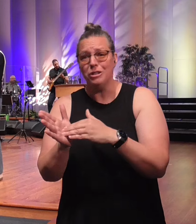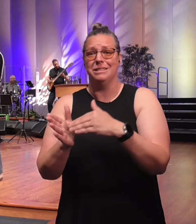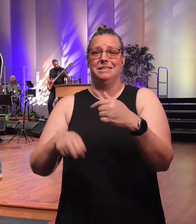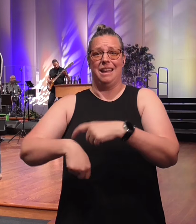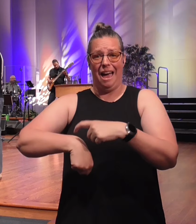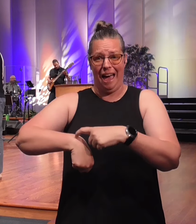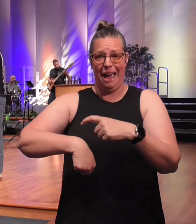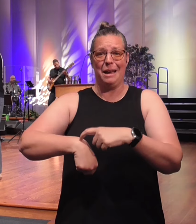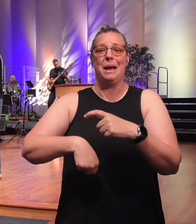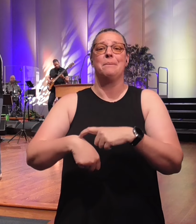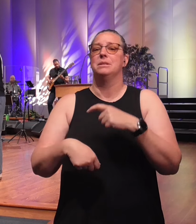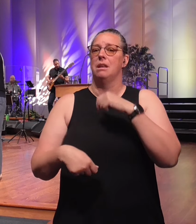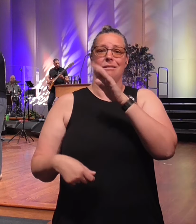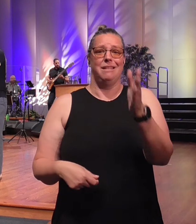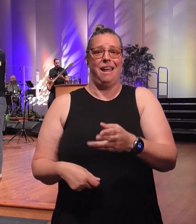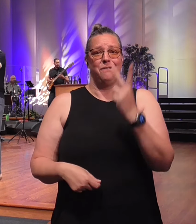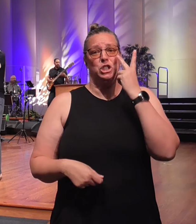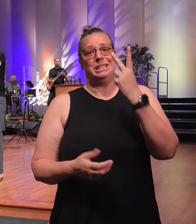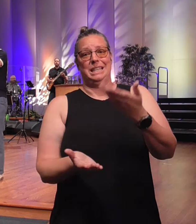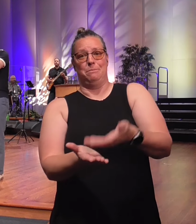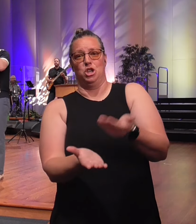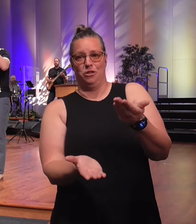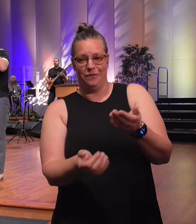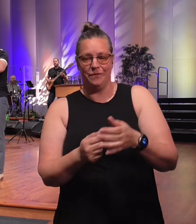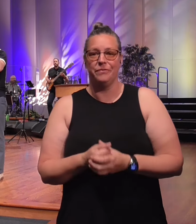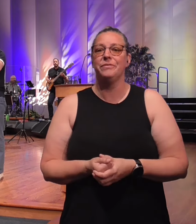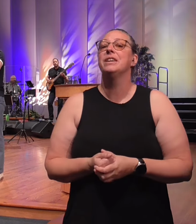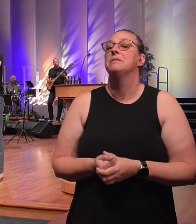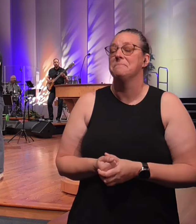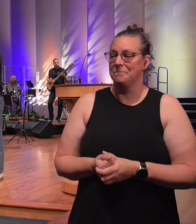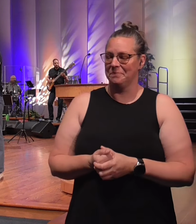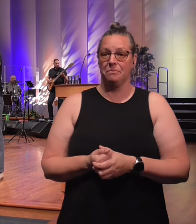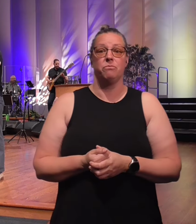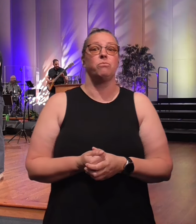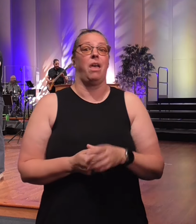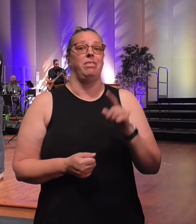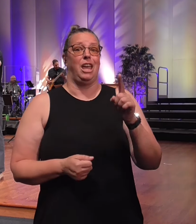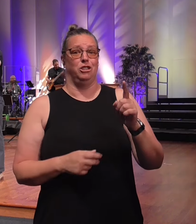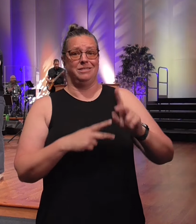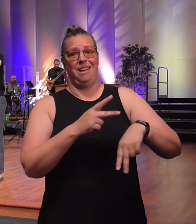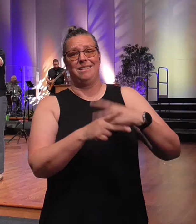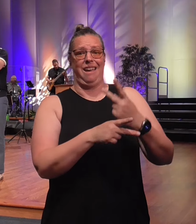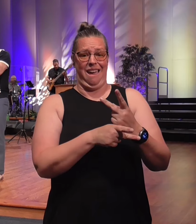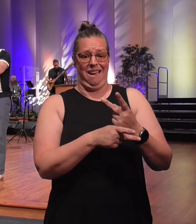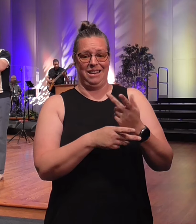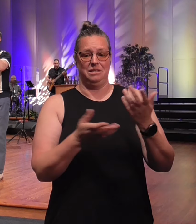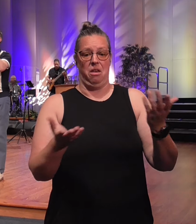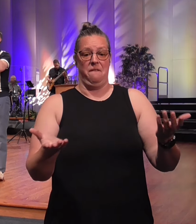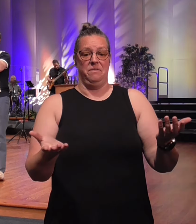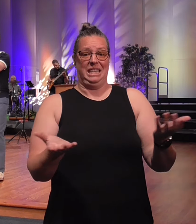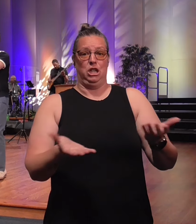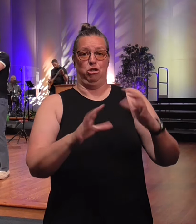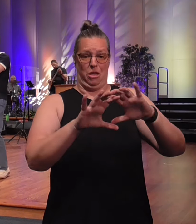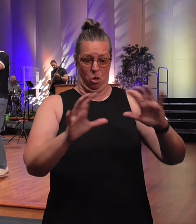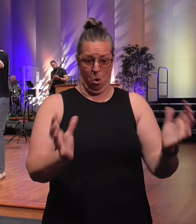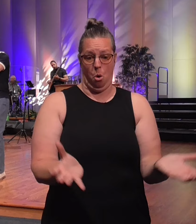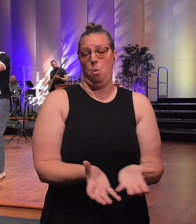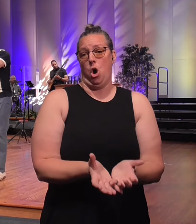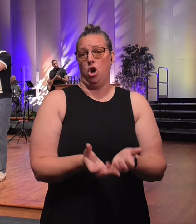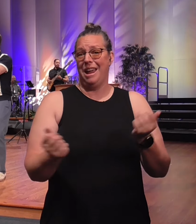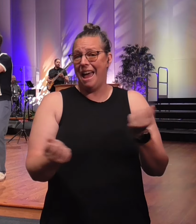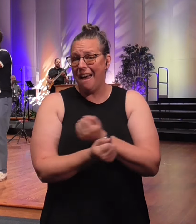the living proof. Well, there's a kind of this world could never deny. Let